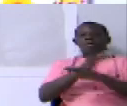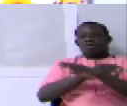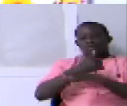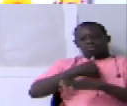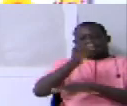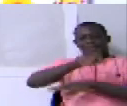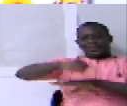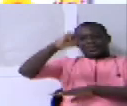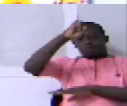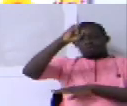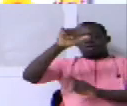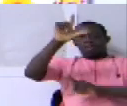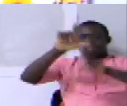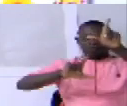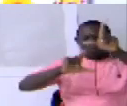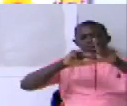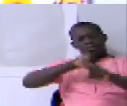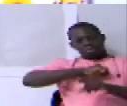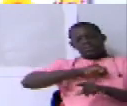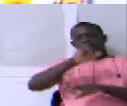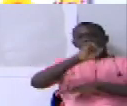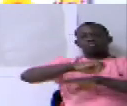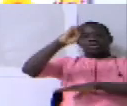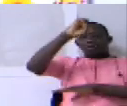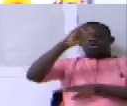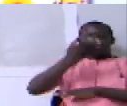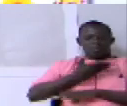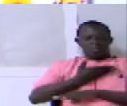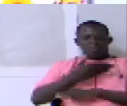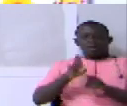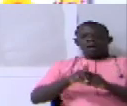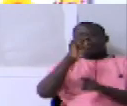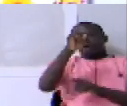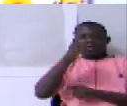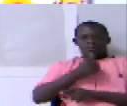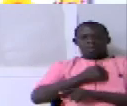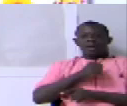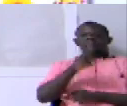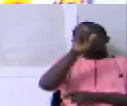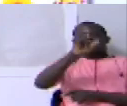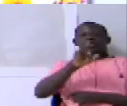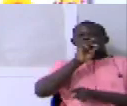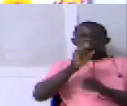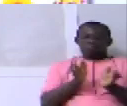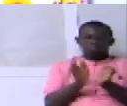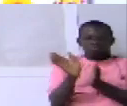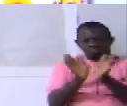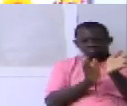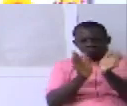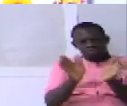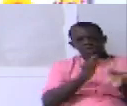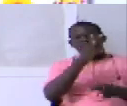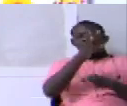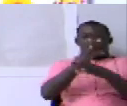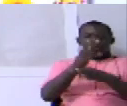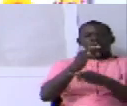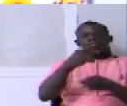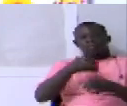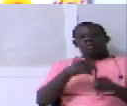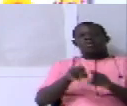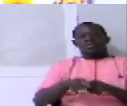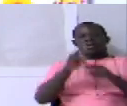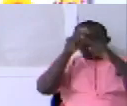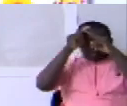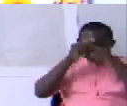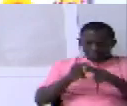rank. Utumo nak palaso la karola ntele bate nyato. But he was my mentor. Bari mole meyente karandi. I gave him that due and greeted him.